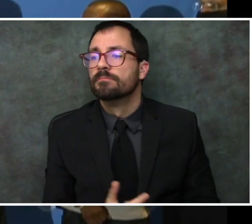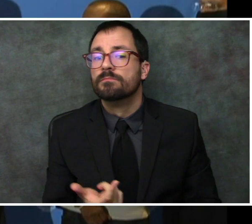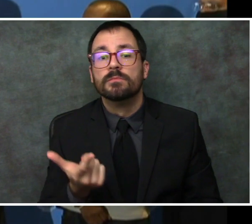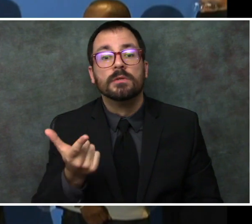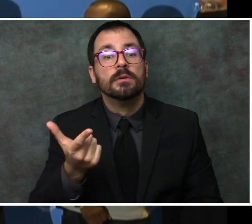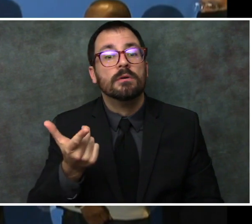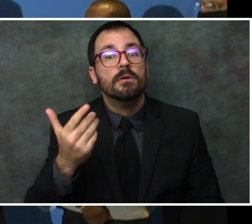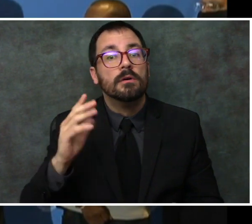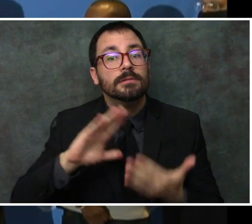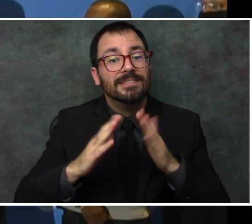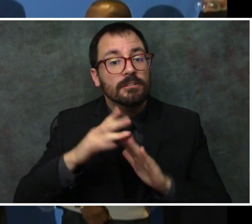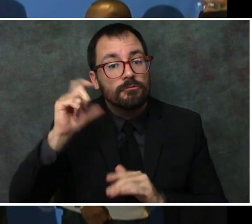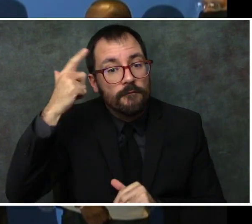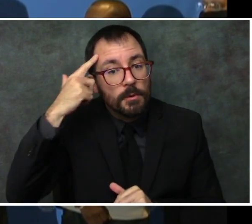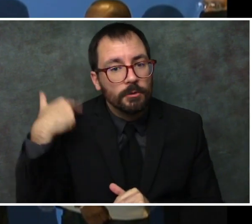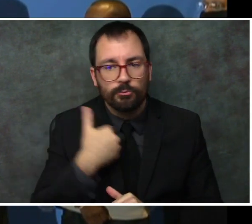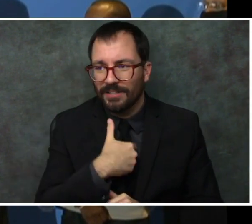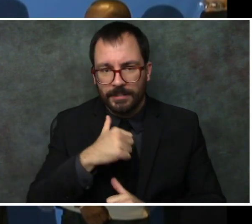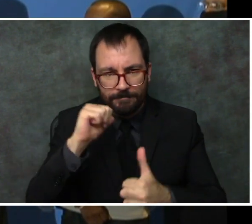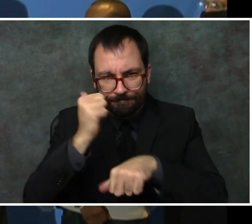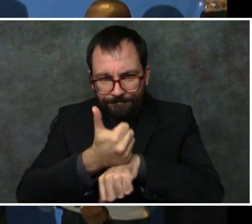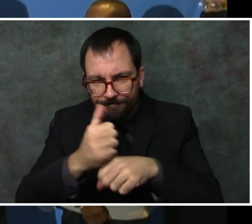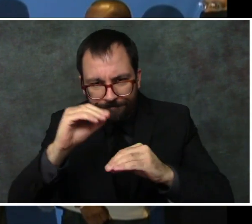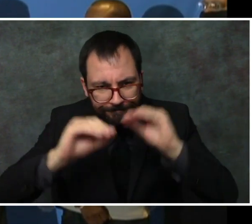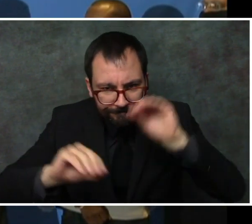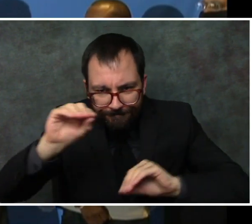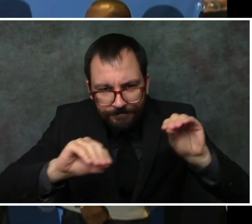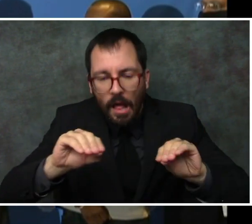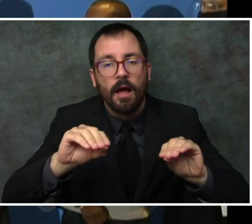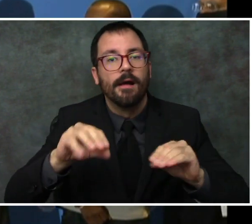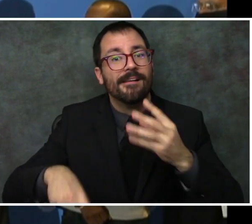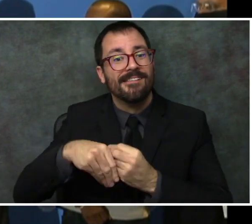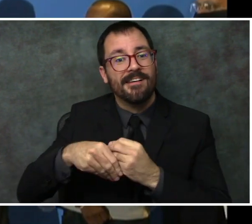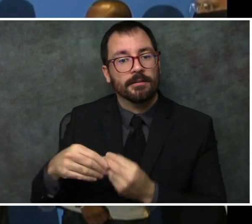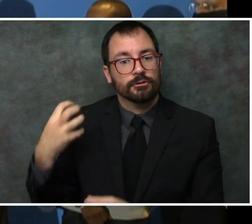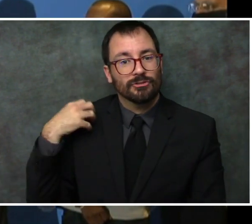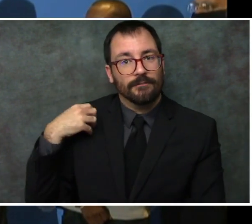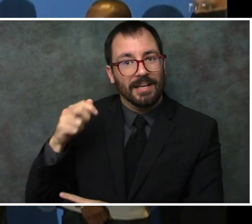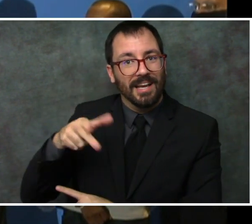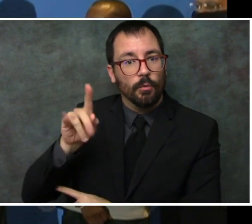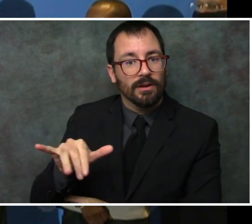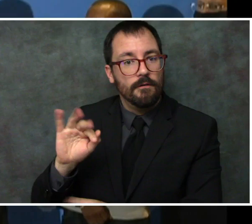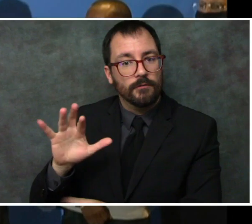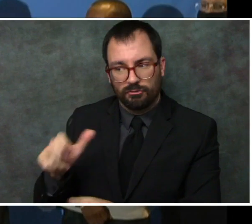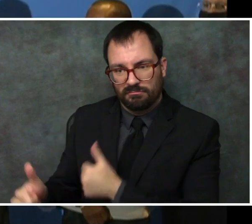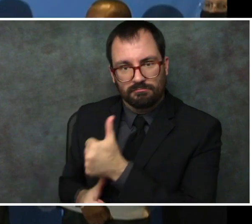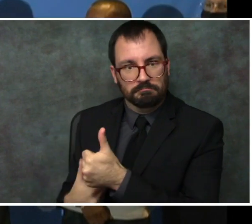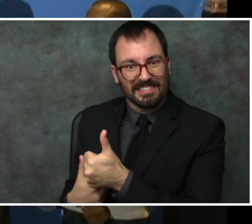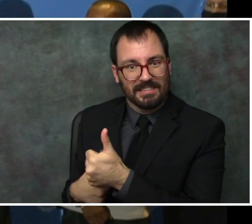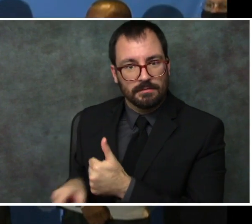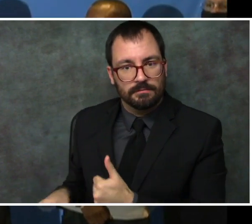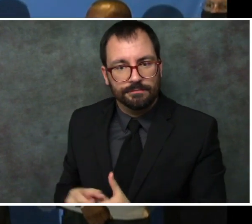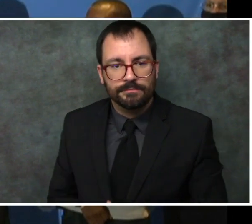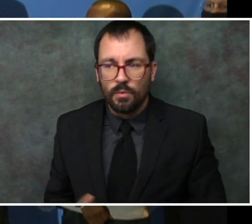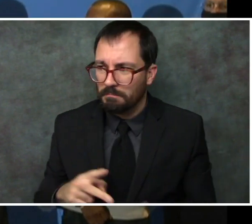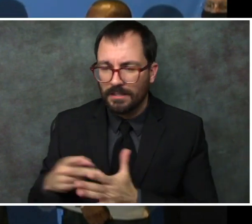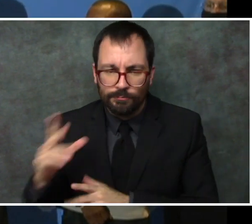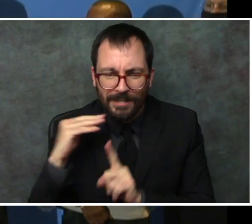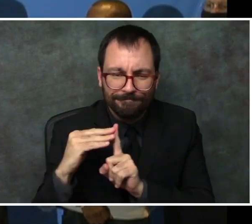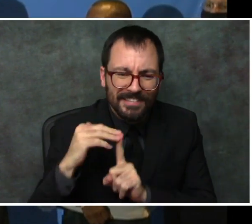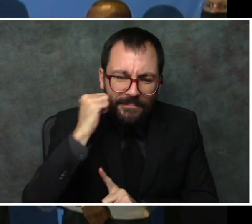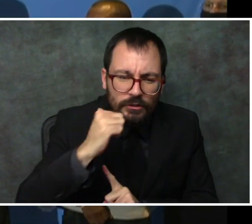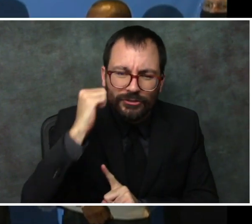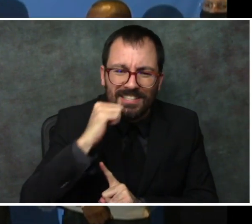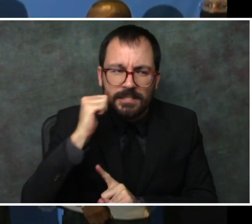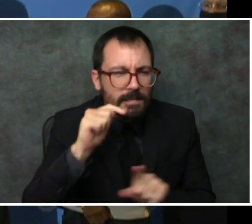day. And that was just the start. I also appointed this task force that's behind me to review police policies